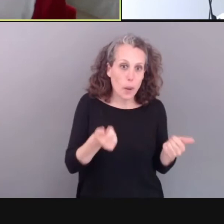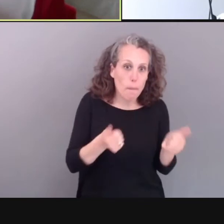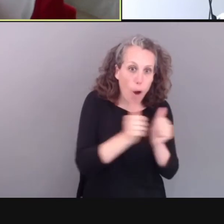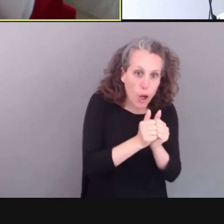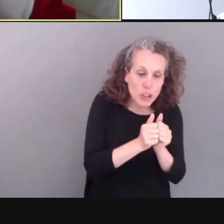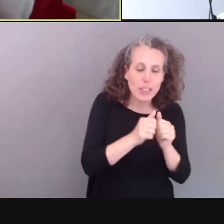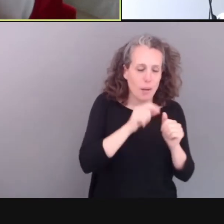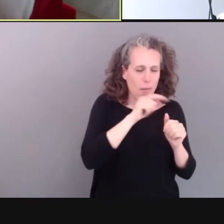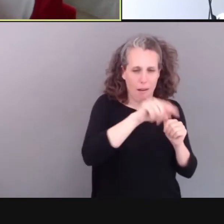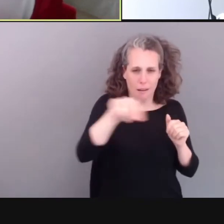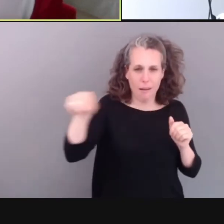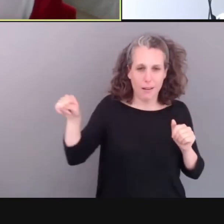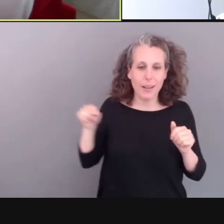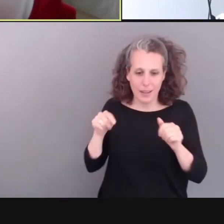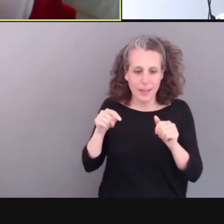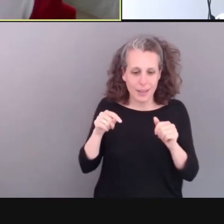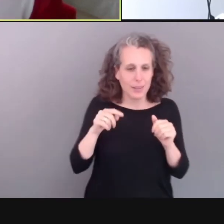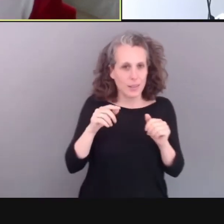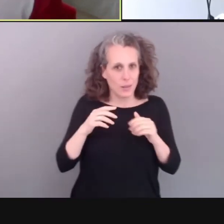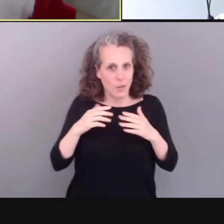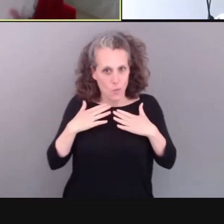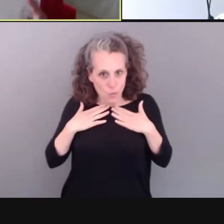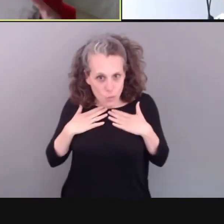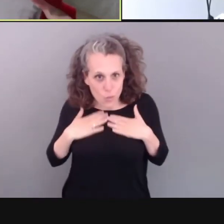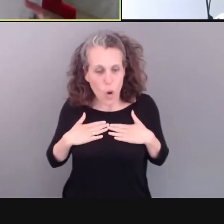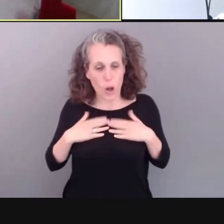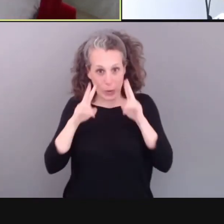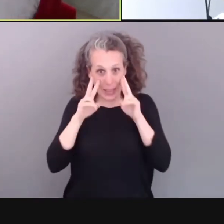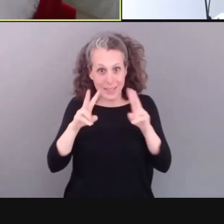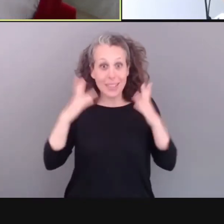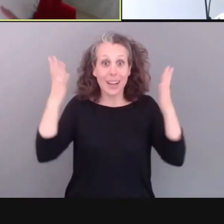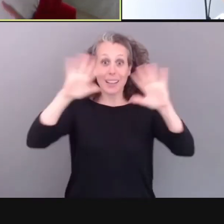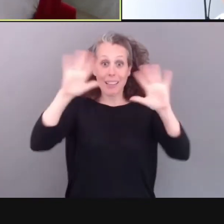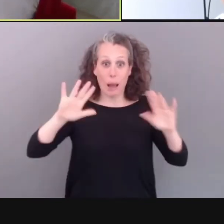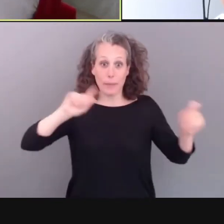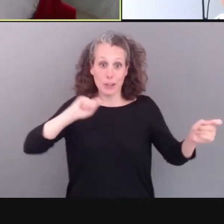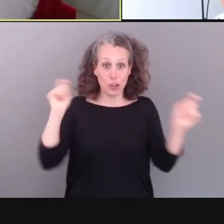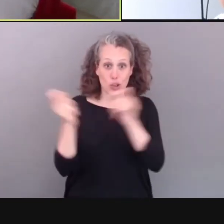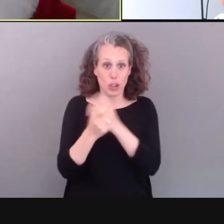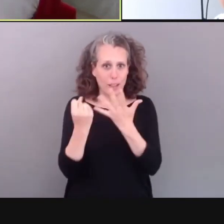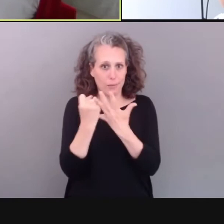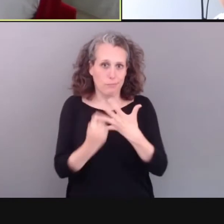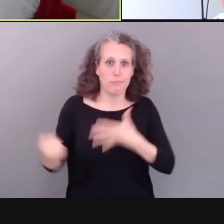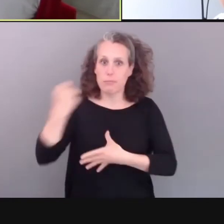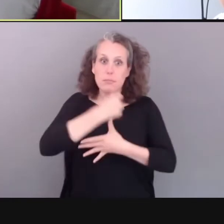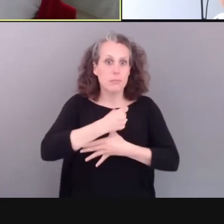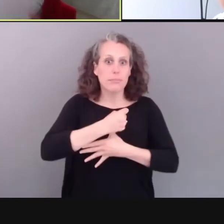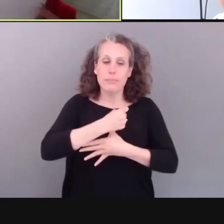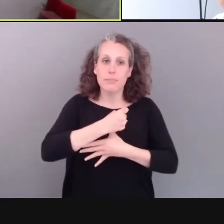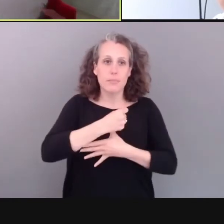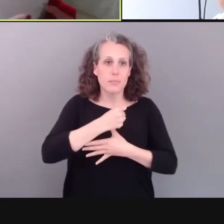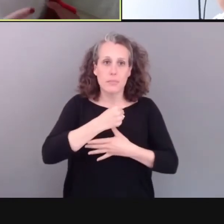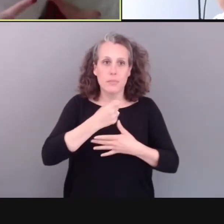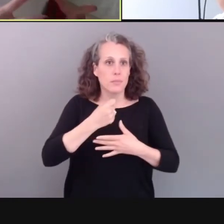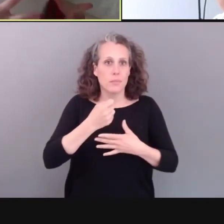department, making sure that climate change really becomes a key element of the